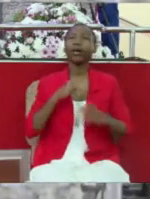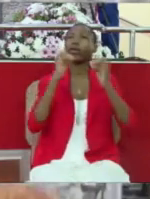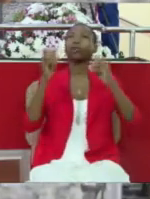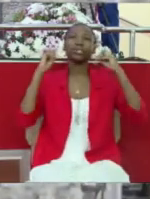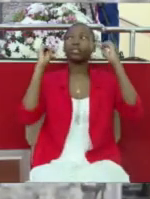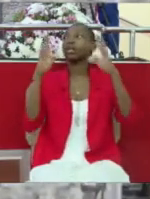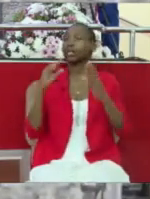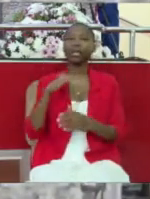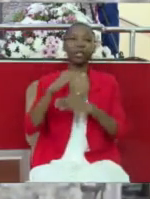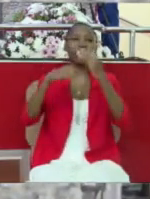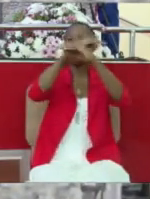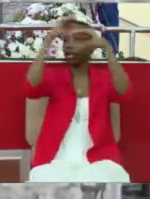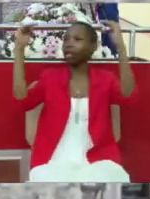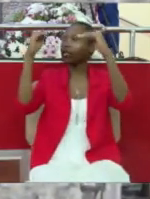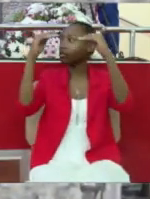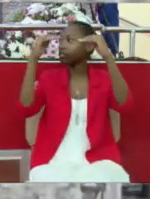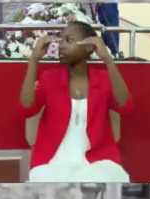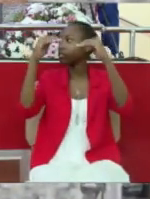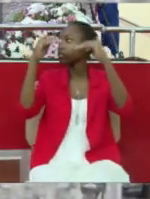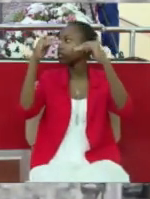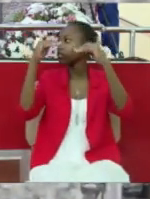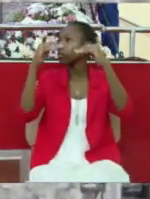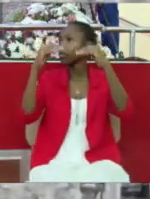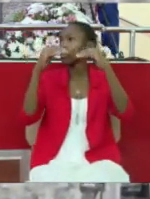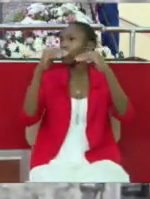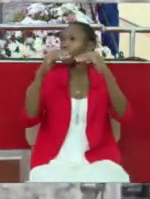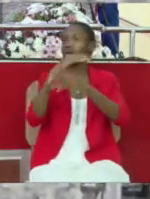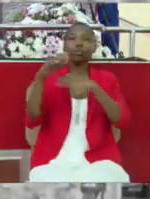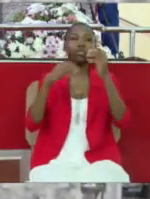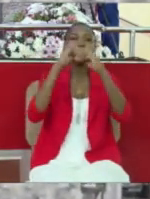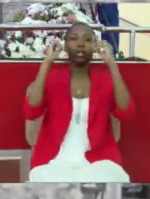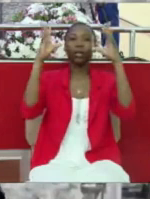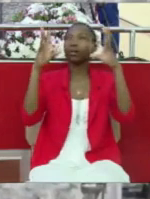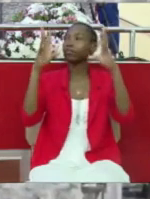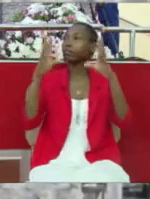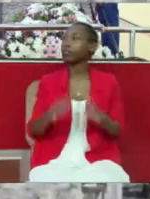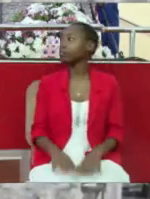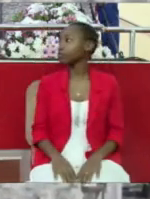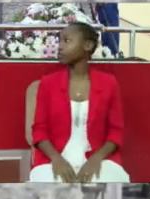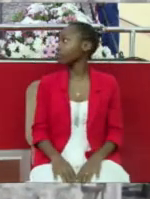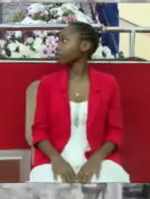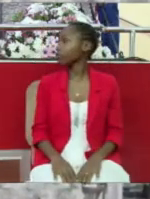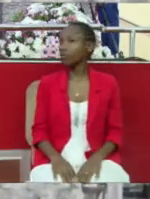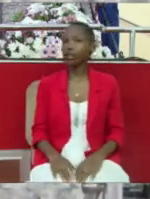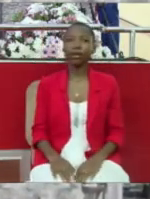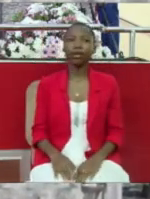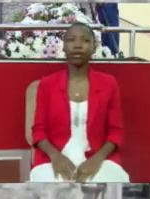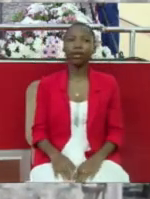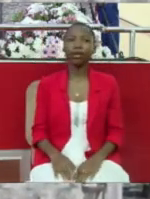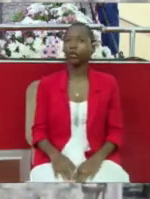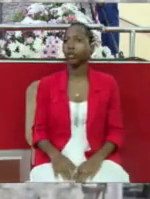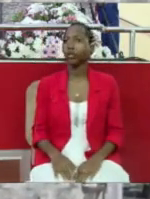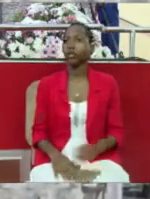aliye juu. We want to declare Hosanna in the highest. Tunataka tutangaze Hosanna kwa aliye juu. Hosanna. If you are there, kama uko hapo, you want to give your